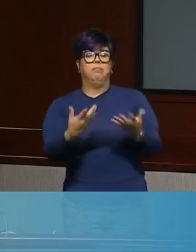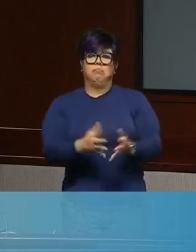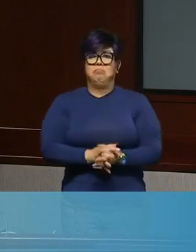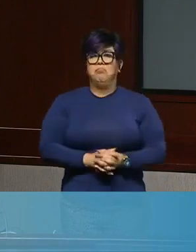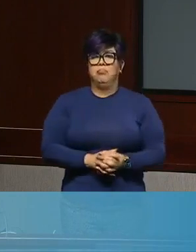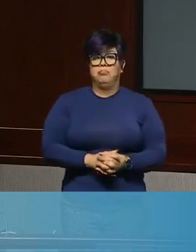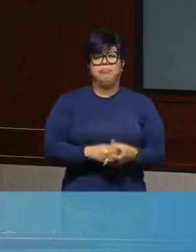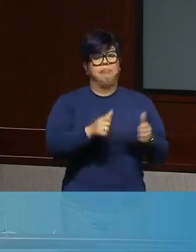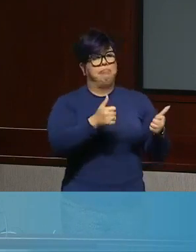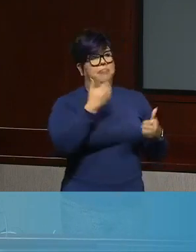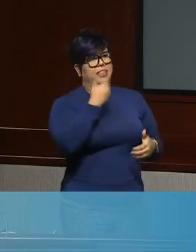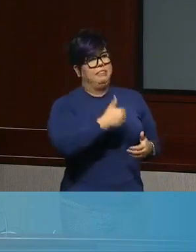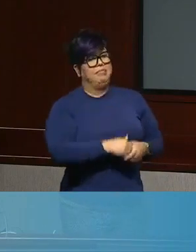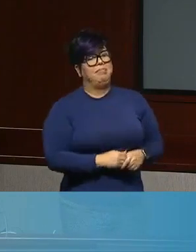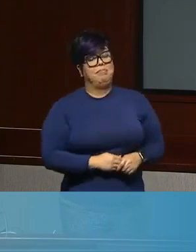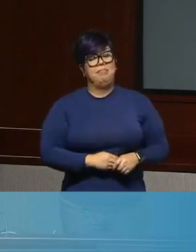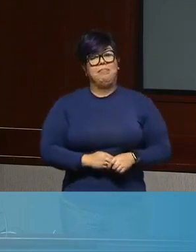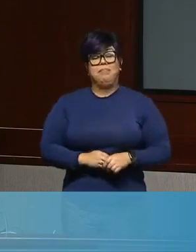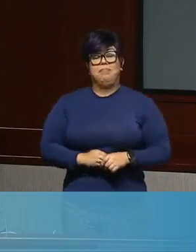Thank you.